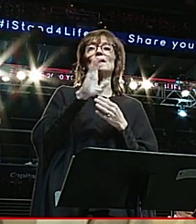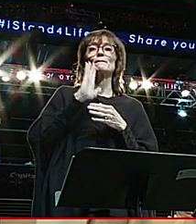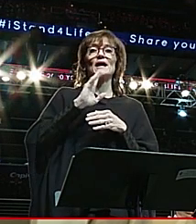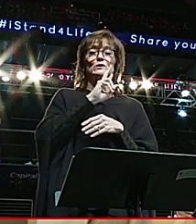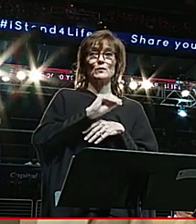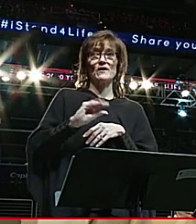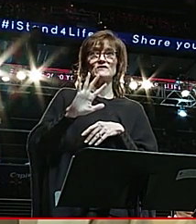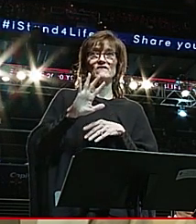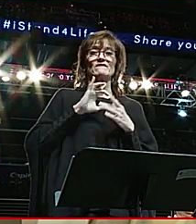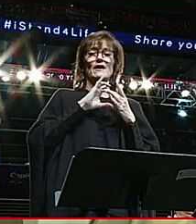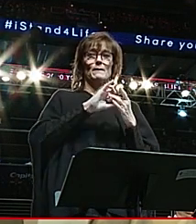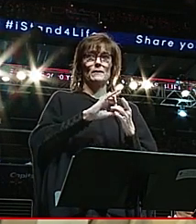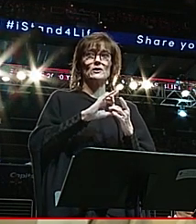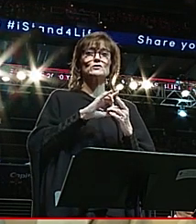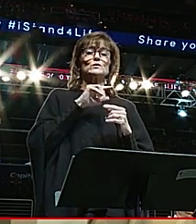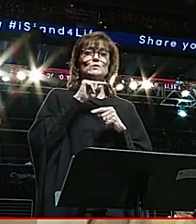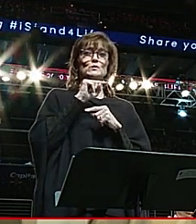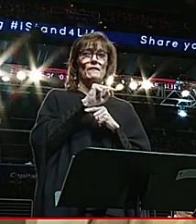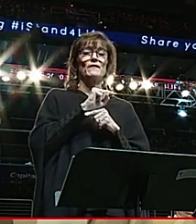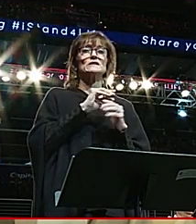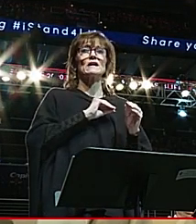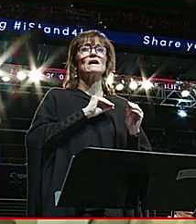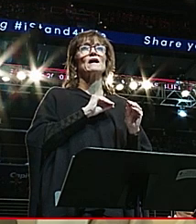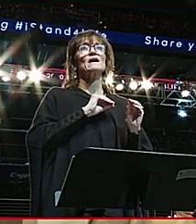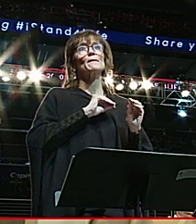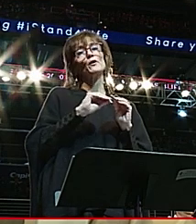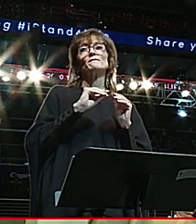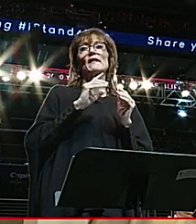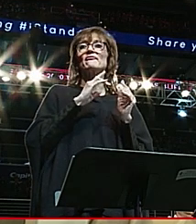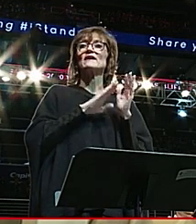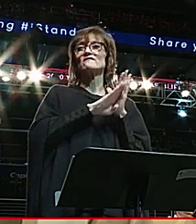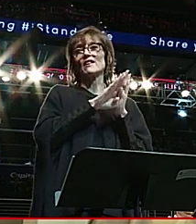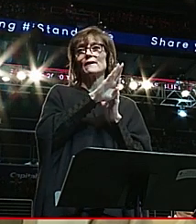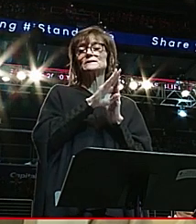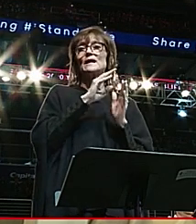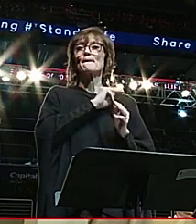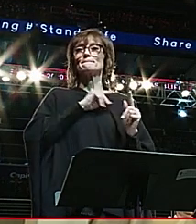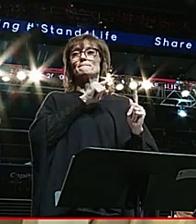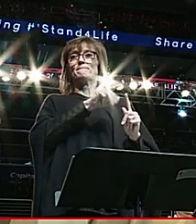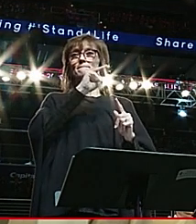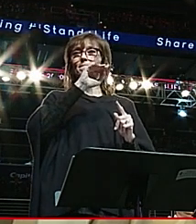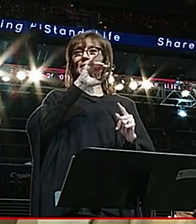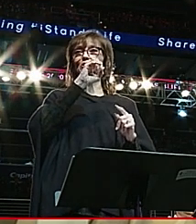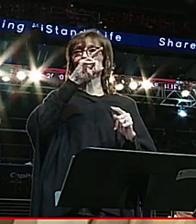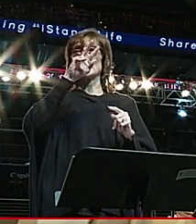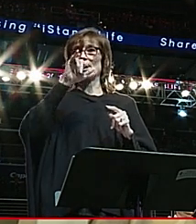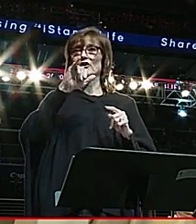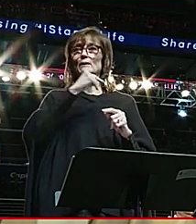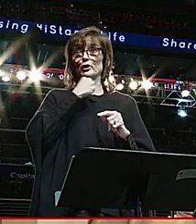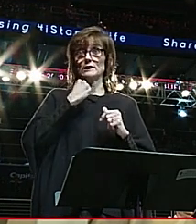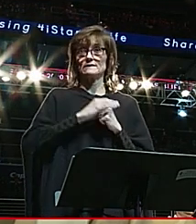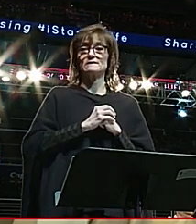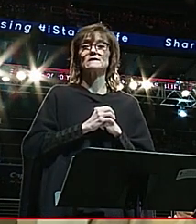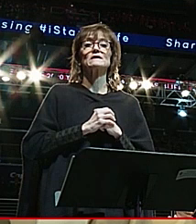to this movement, the Neocatechumenal Way, that forms missionary priests. And I have to say today, I